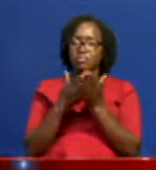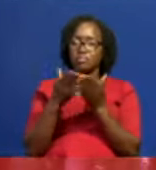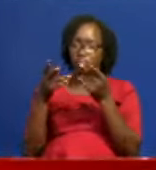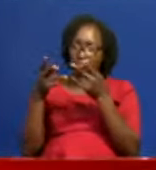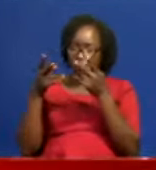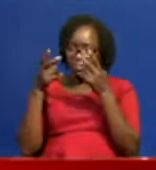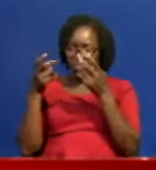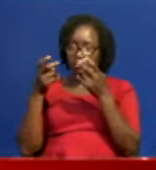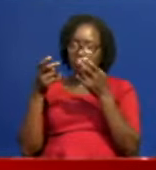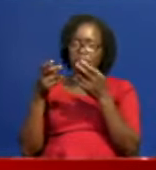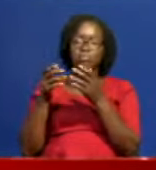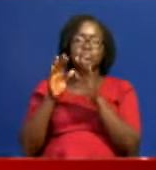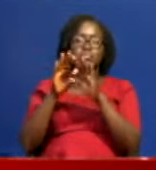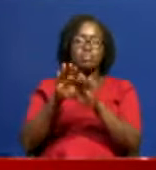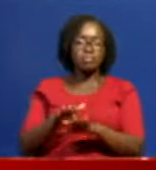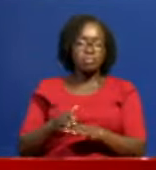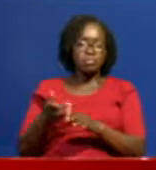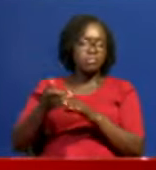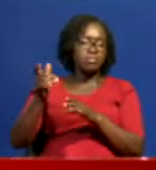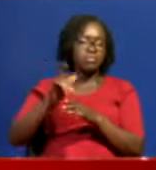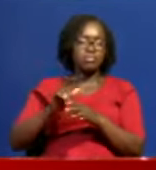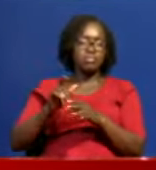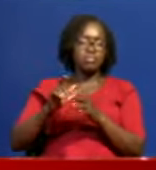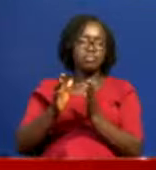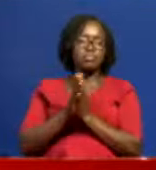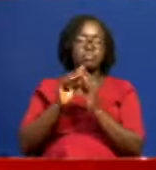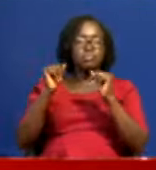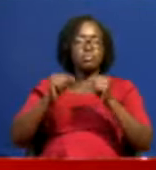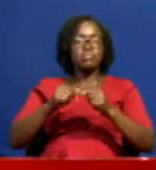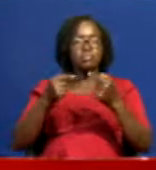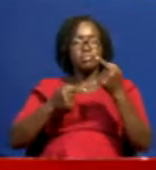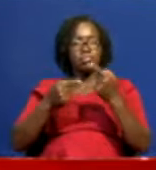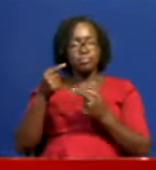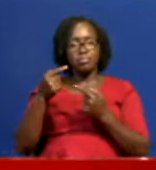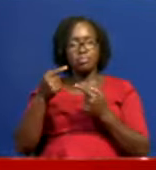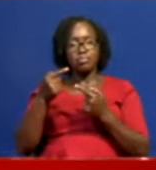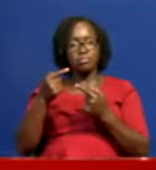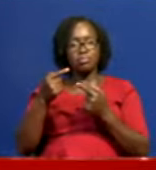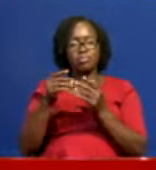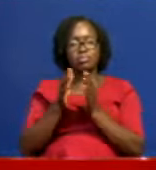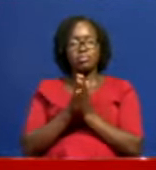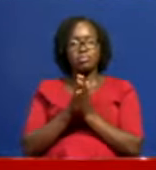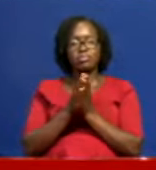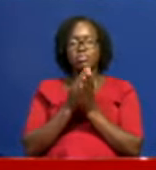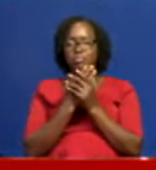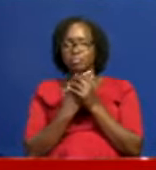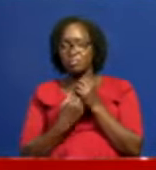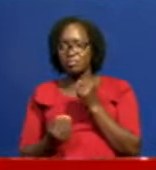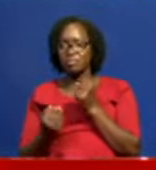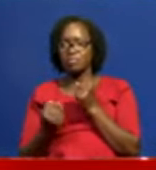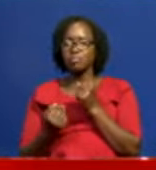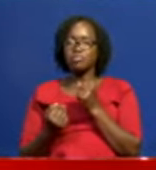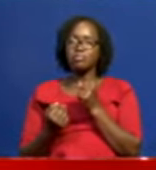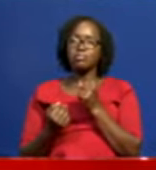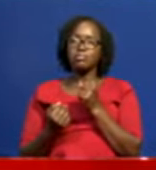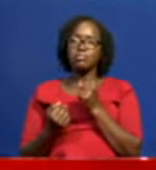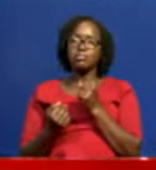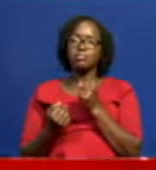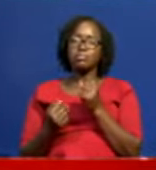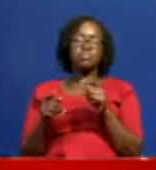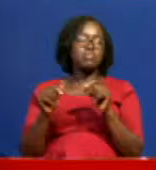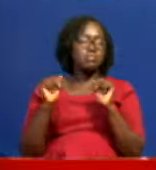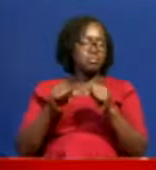perspective radically increases the number of possible winners and dramatically diminishes likely